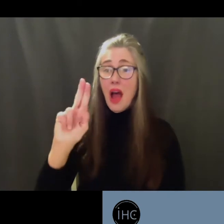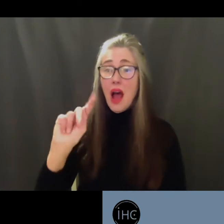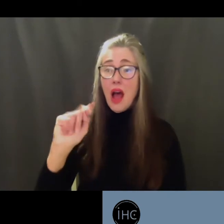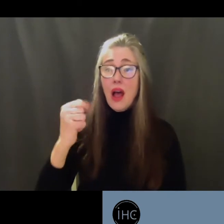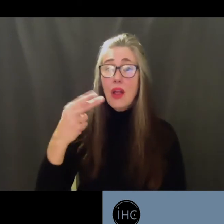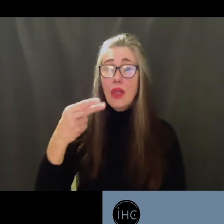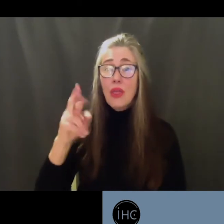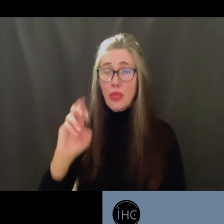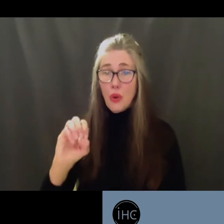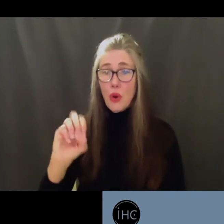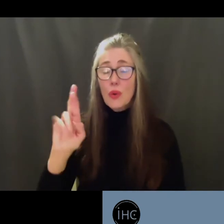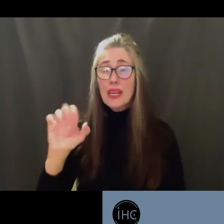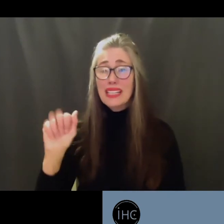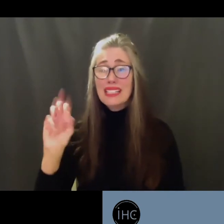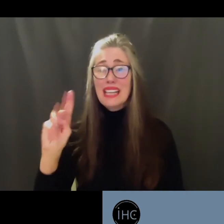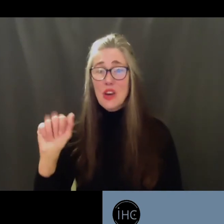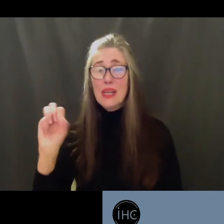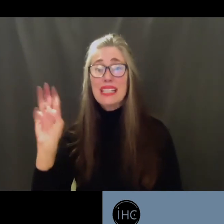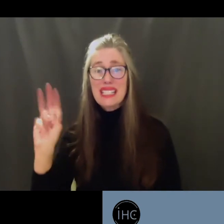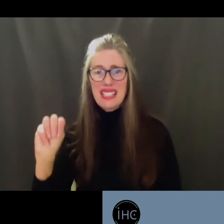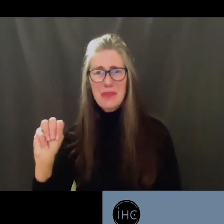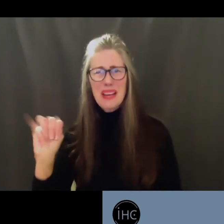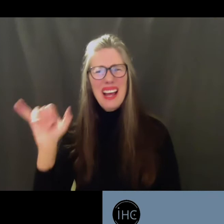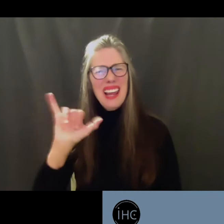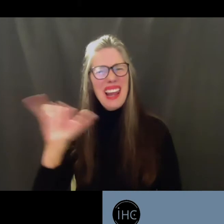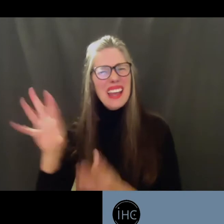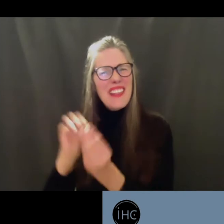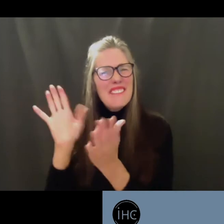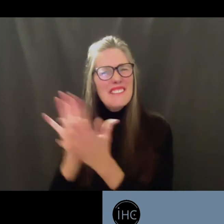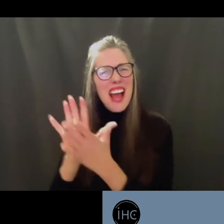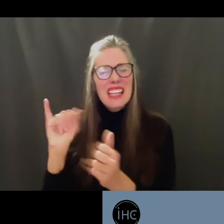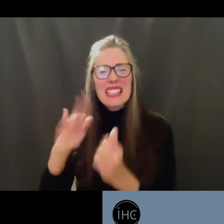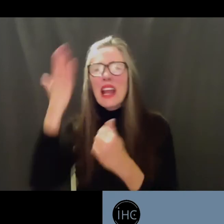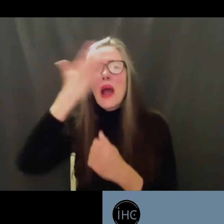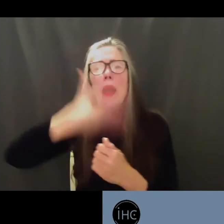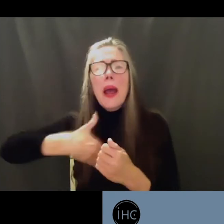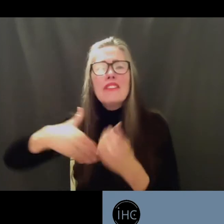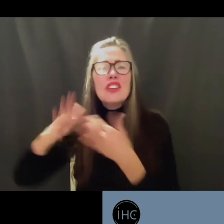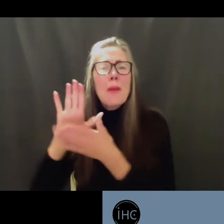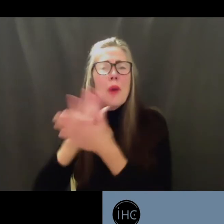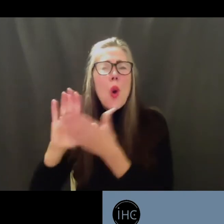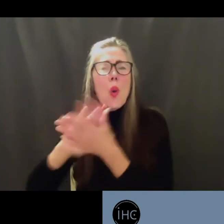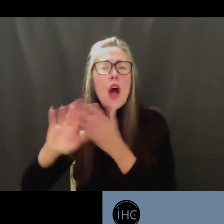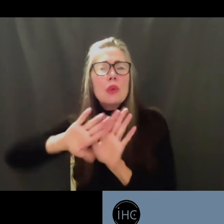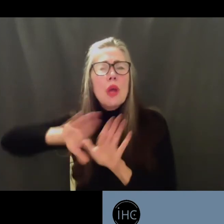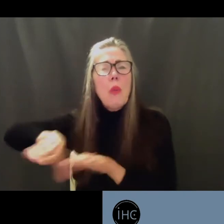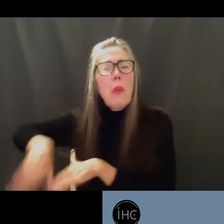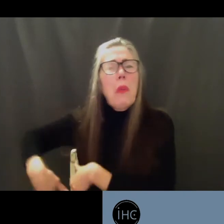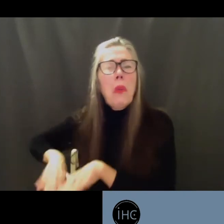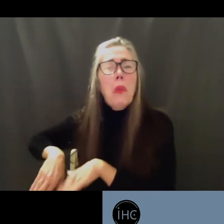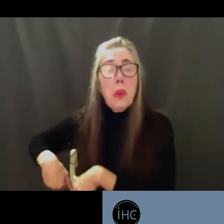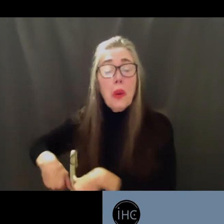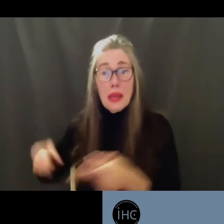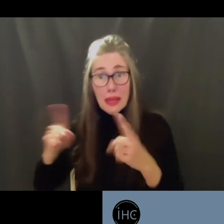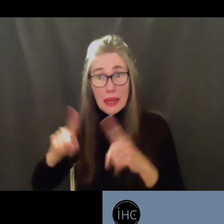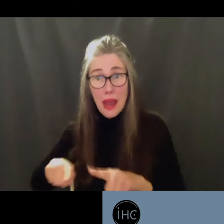that whitewashes a lot of the violence of these regimes so that it clears the way for it to happen again. And so you